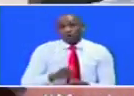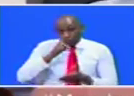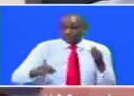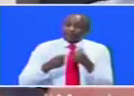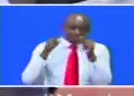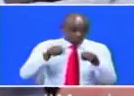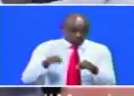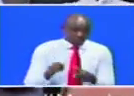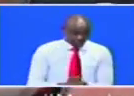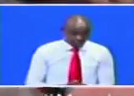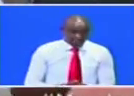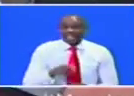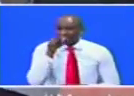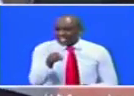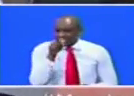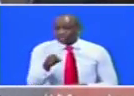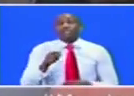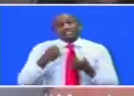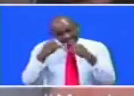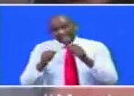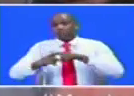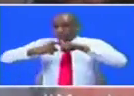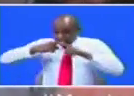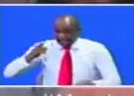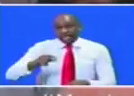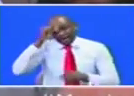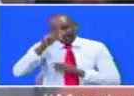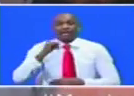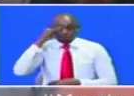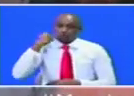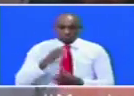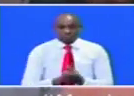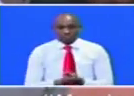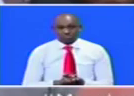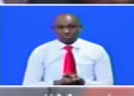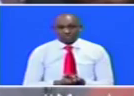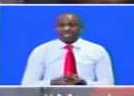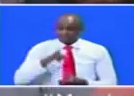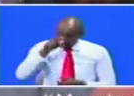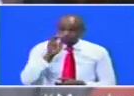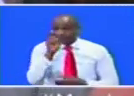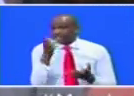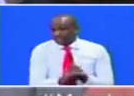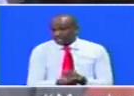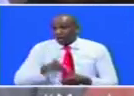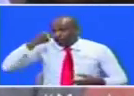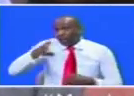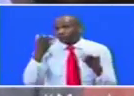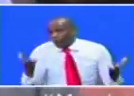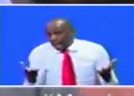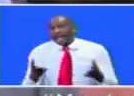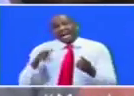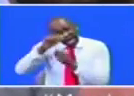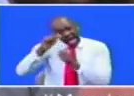today was an assassination scheme on Governor Joho. You have seen where the bullet has gone through in his